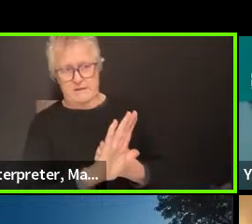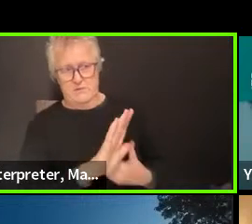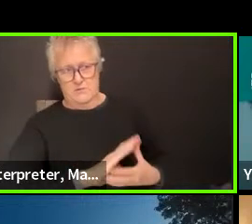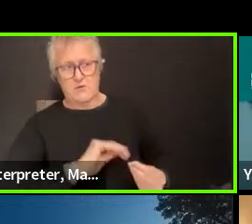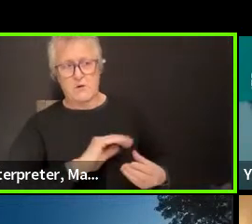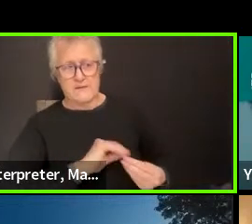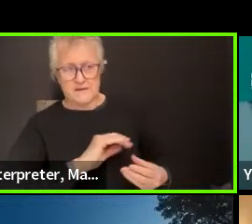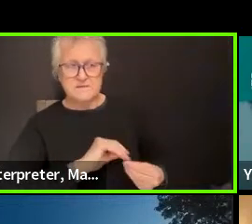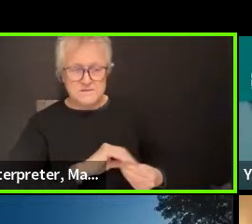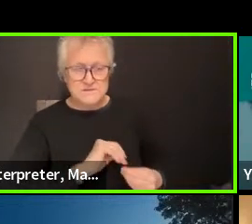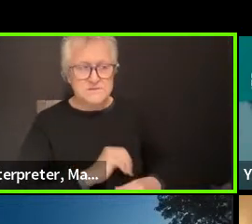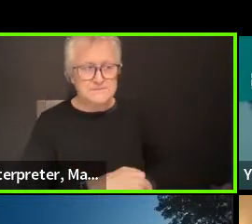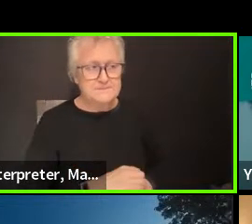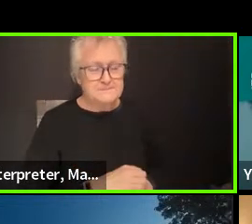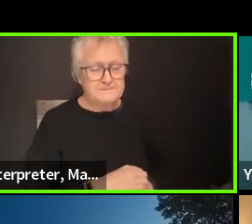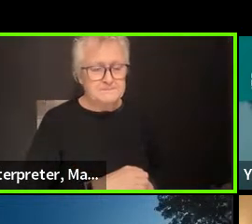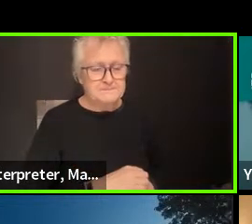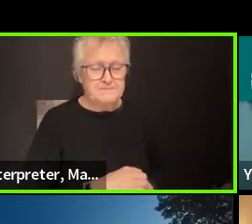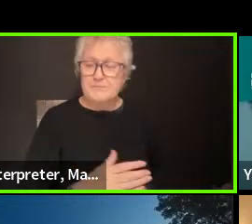Thank you. Salome?